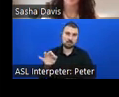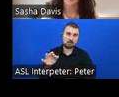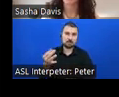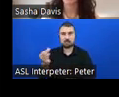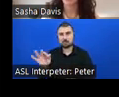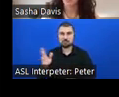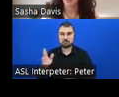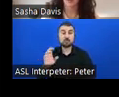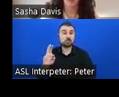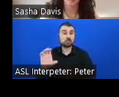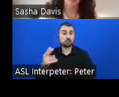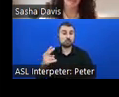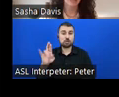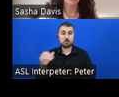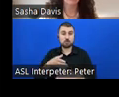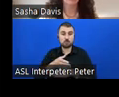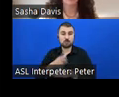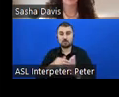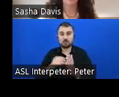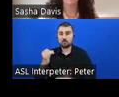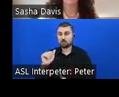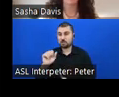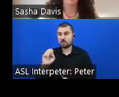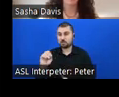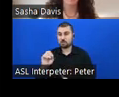wood painted with gesso and pigment.